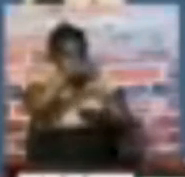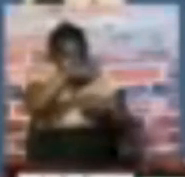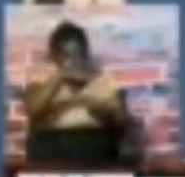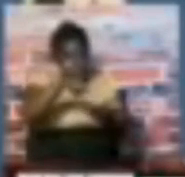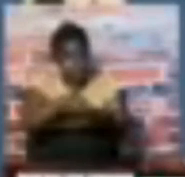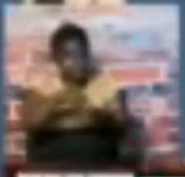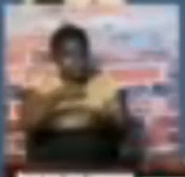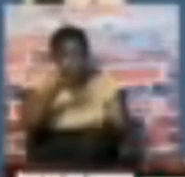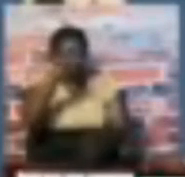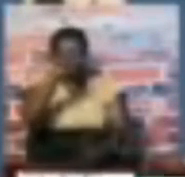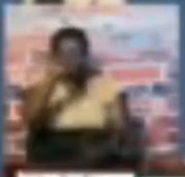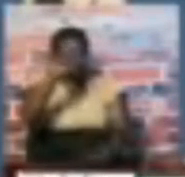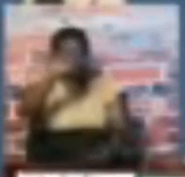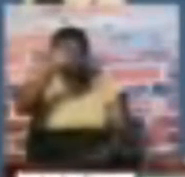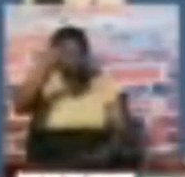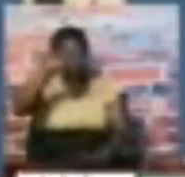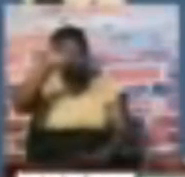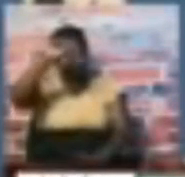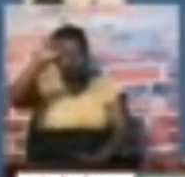shillings.